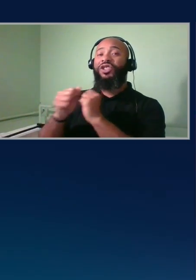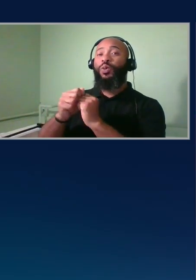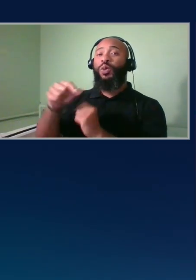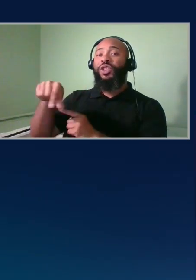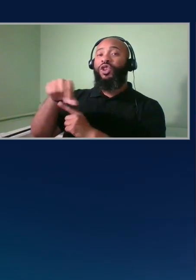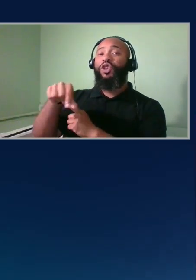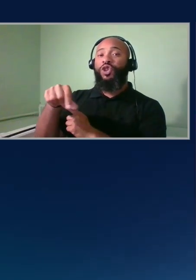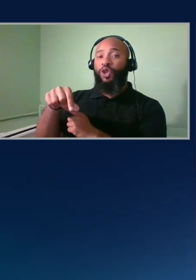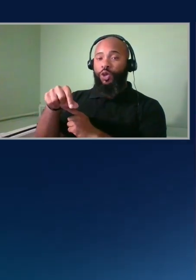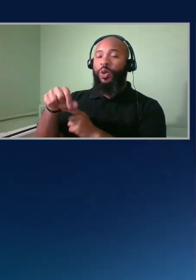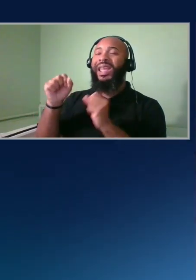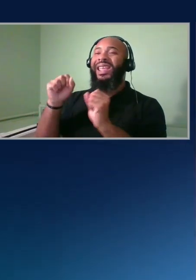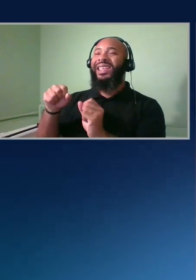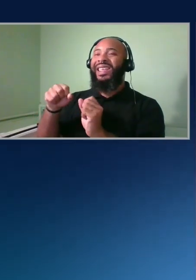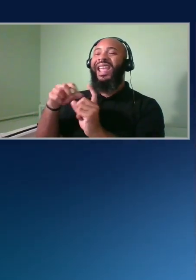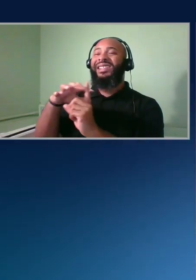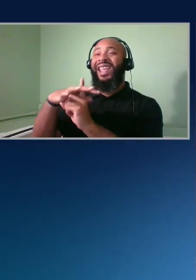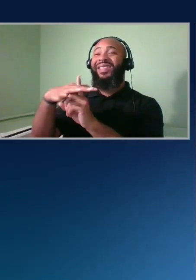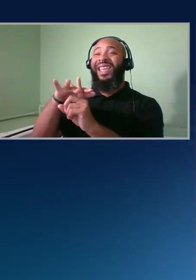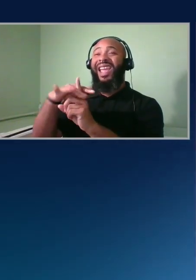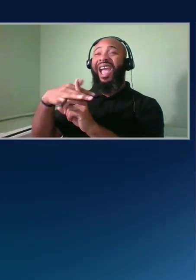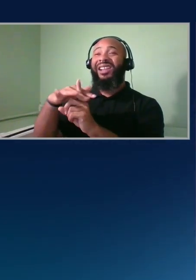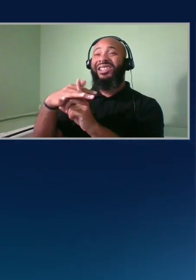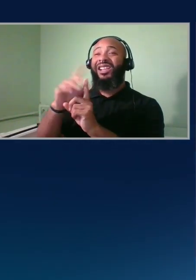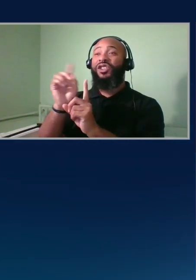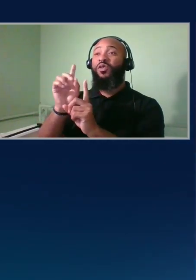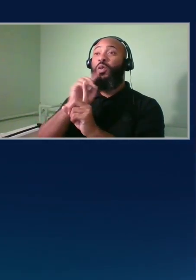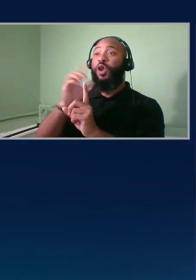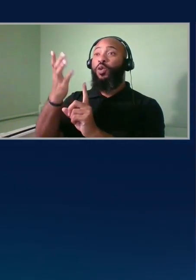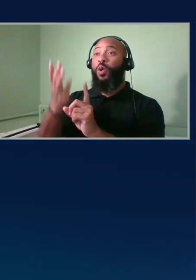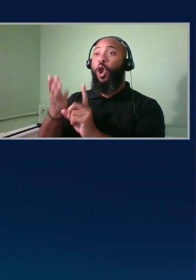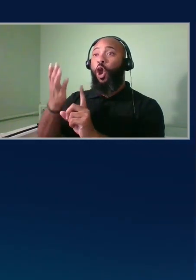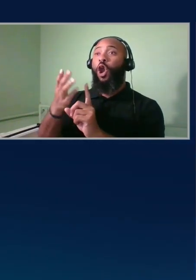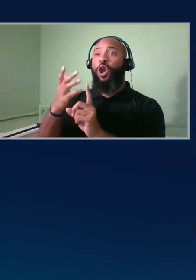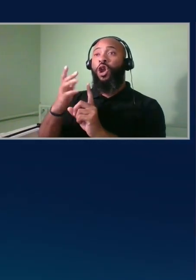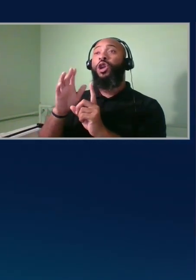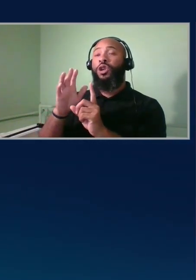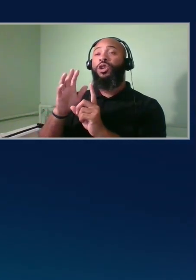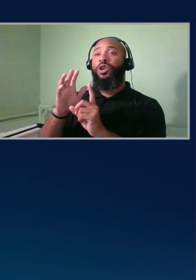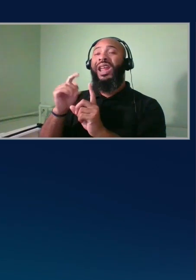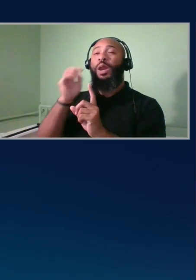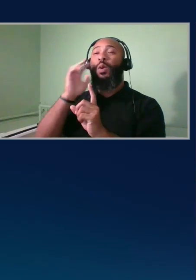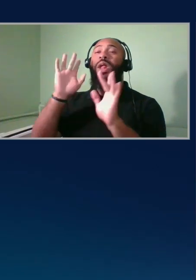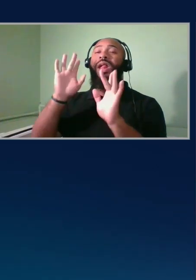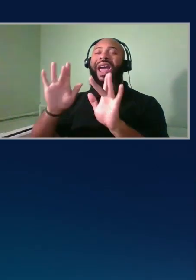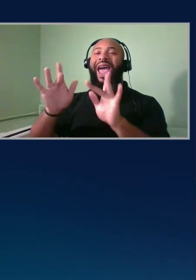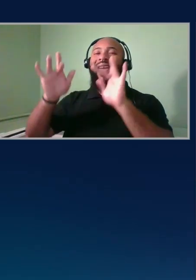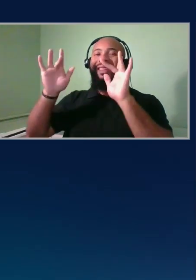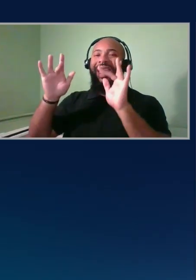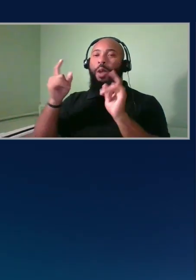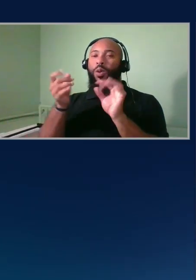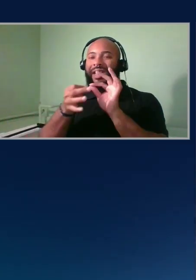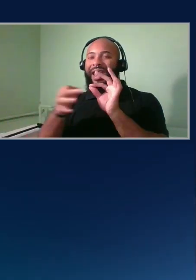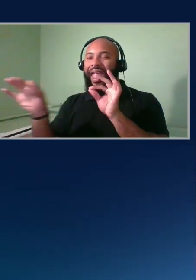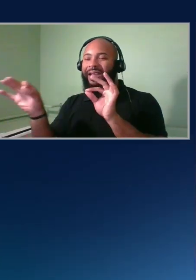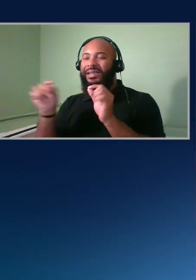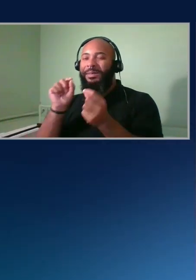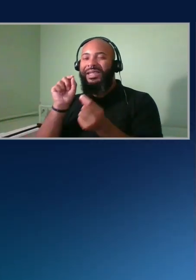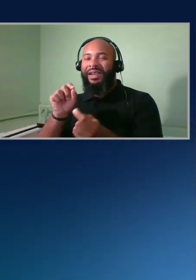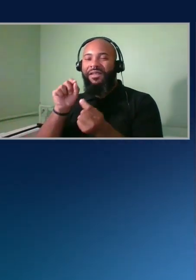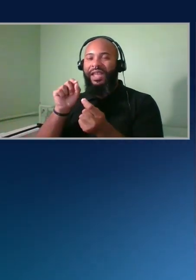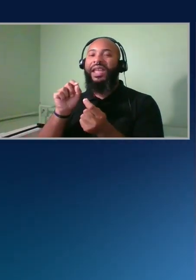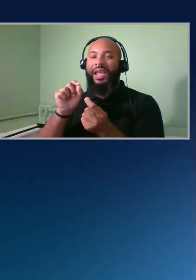the context of like where you are in your lines of code. Like it will highlight a line, which is why I asked earlier about like, can